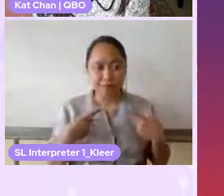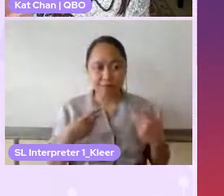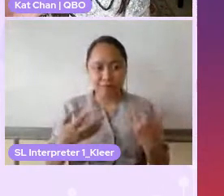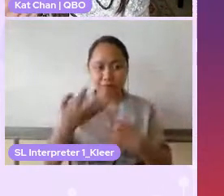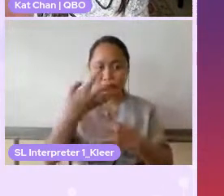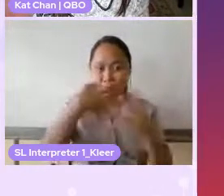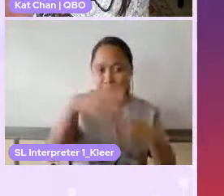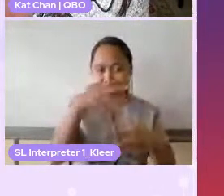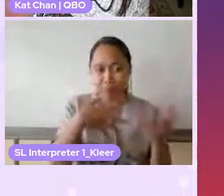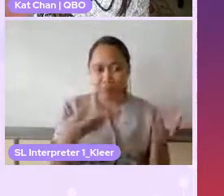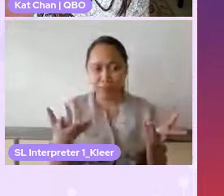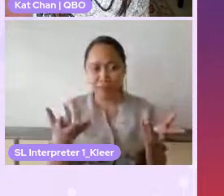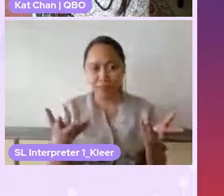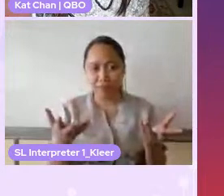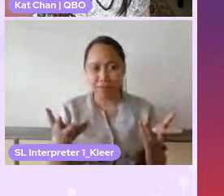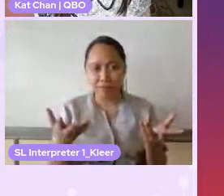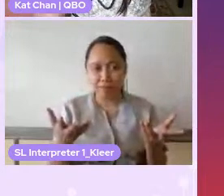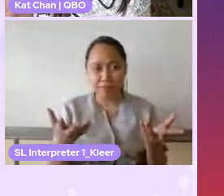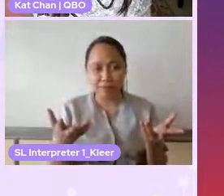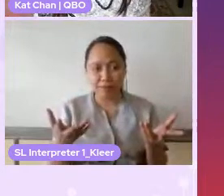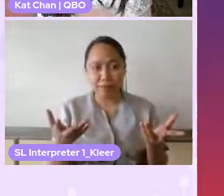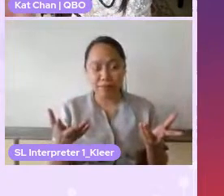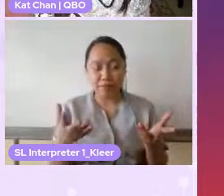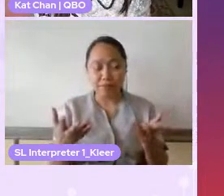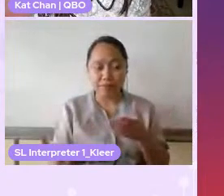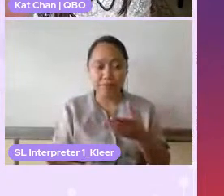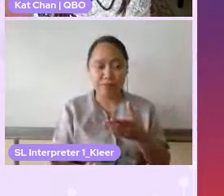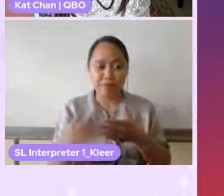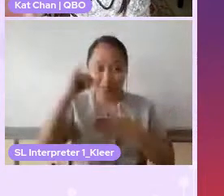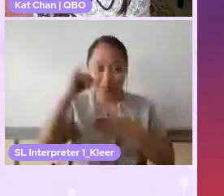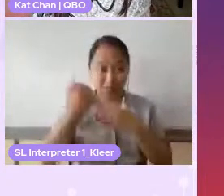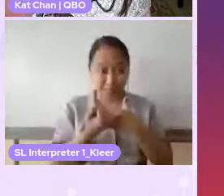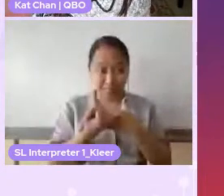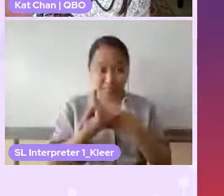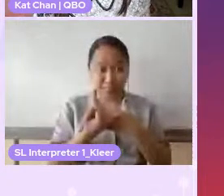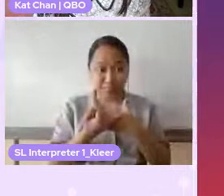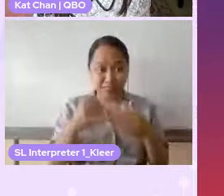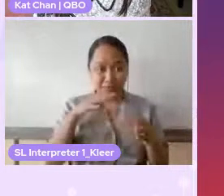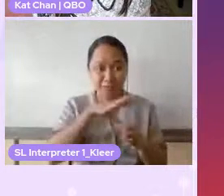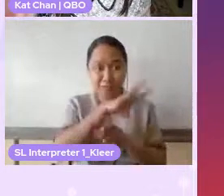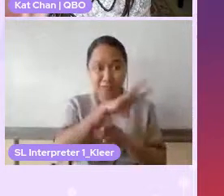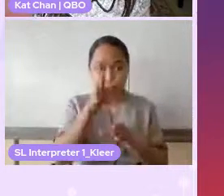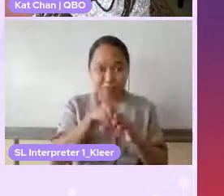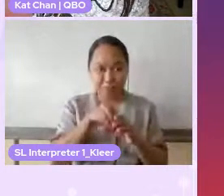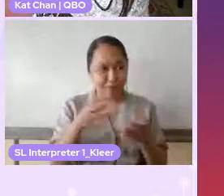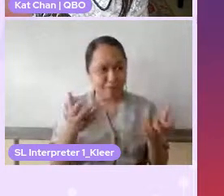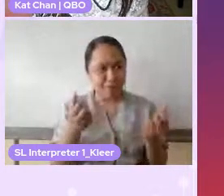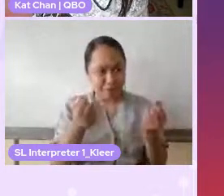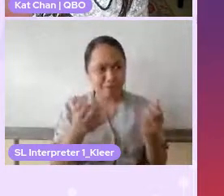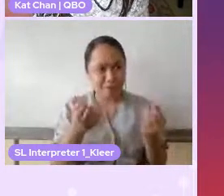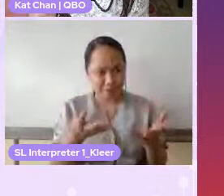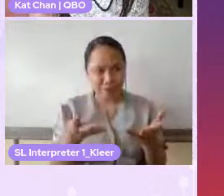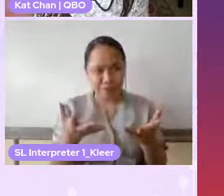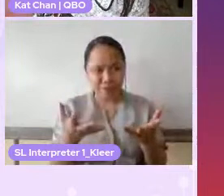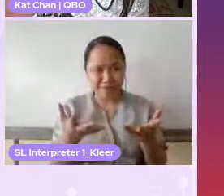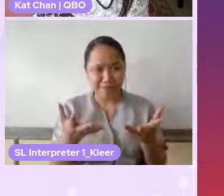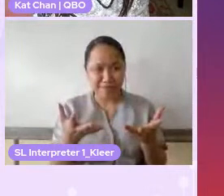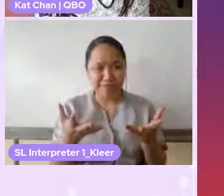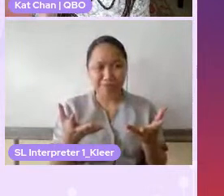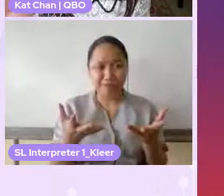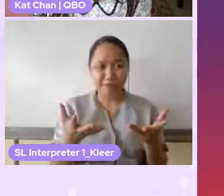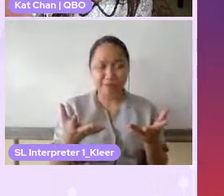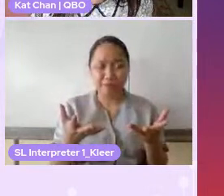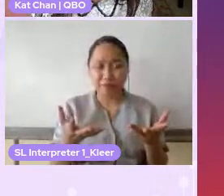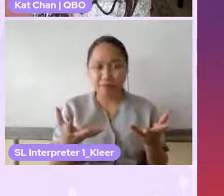know, participate in them, you know, and so many quotes here, I won't read all of them, pero you know, you don't need to have a degree in tech